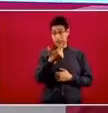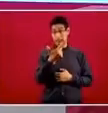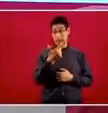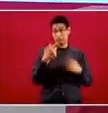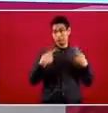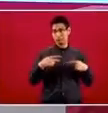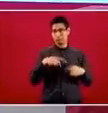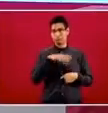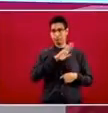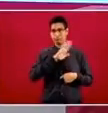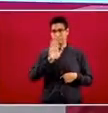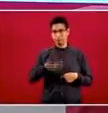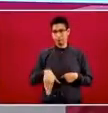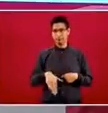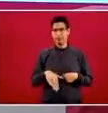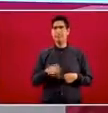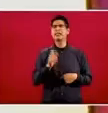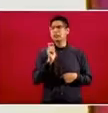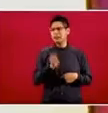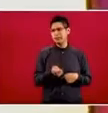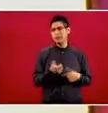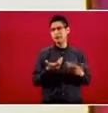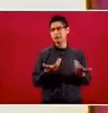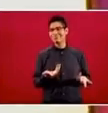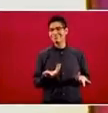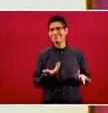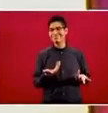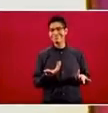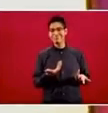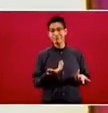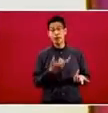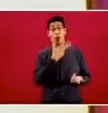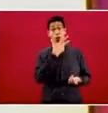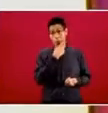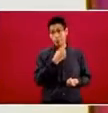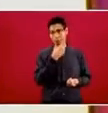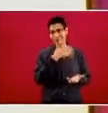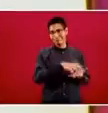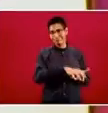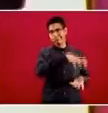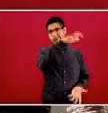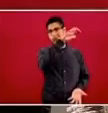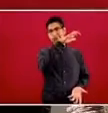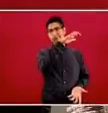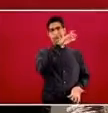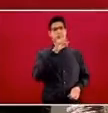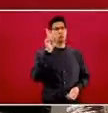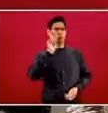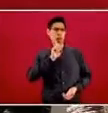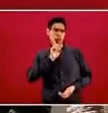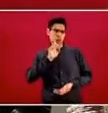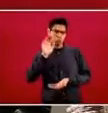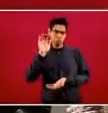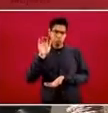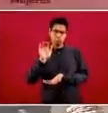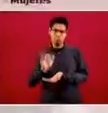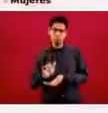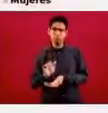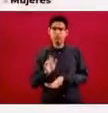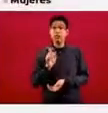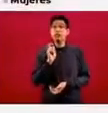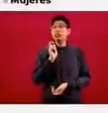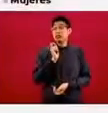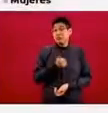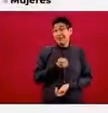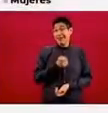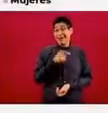Now, next chart, we can take a look at the distribution of the 36 deaths that have occurred.